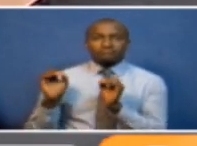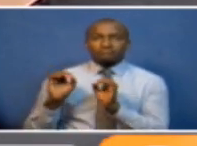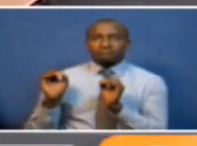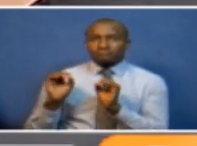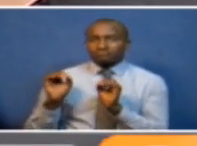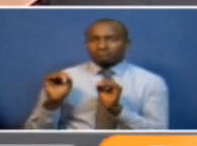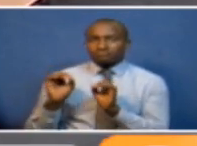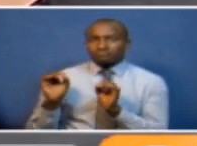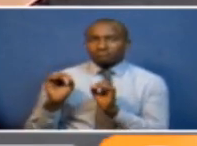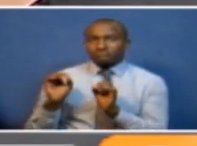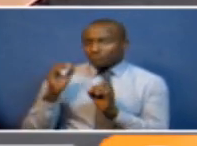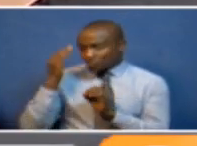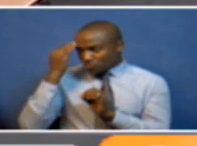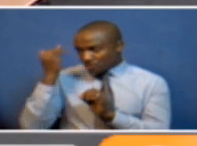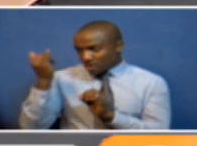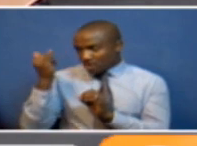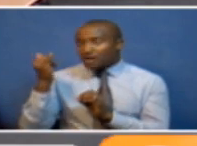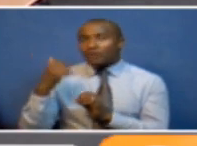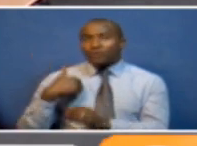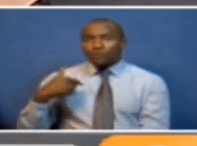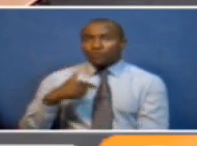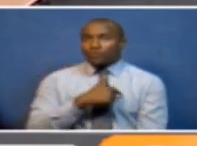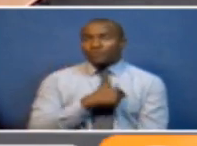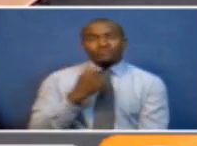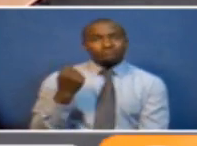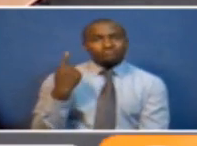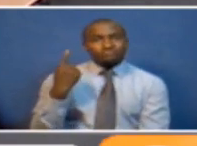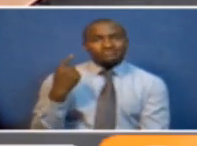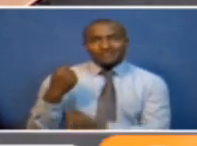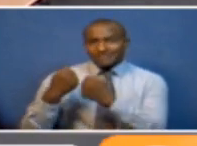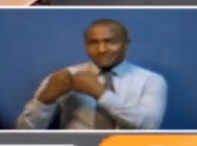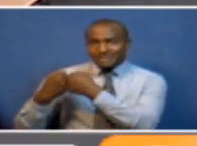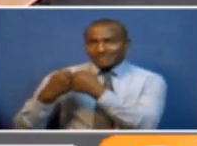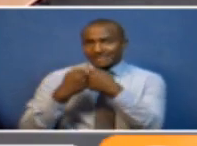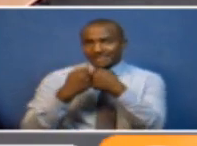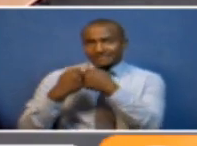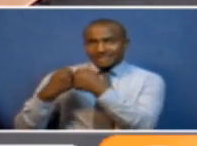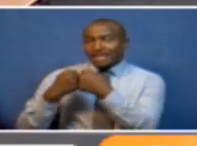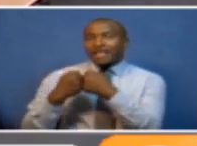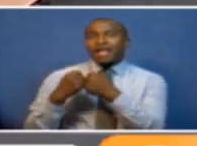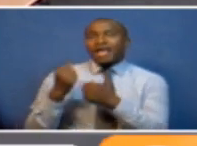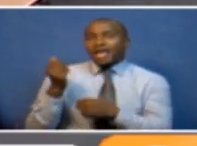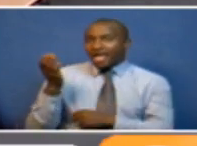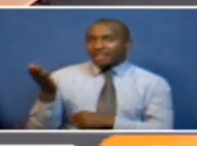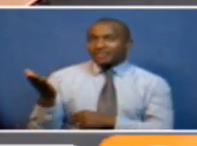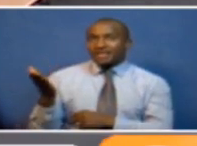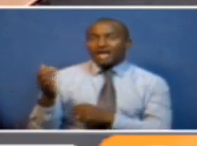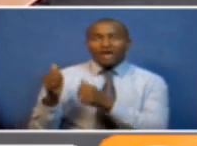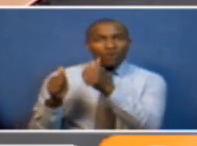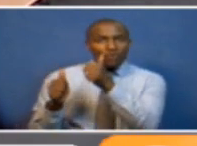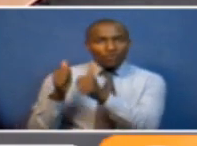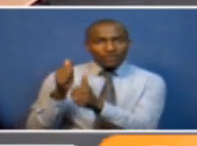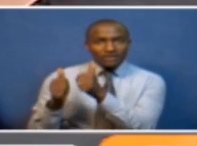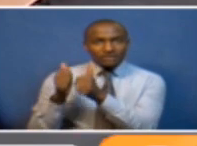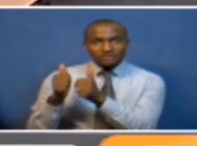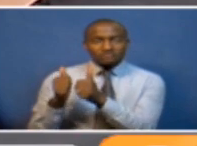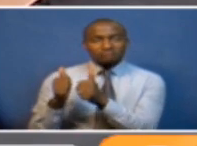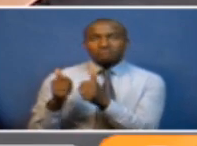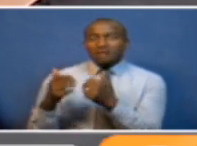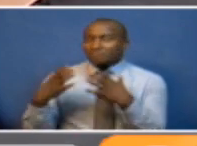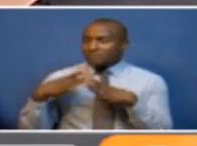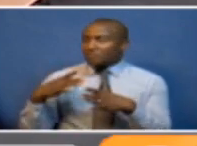payments because it was understood some of the challenges are challenges which were not of anybody's